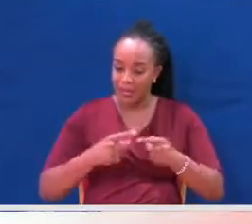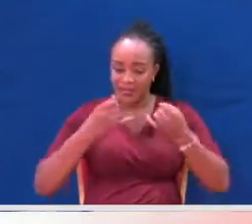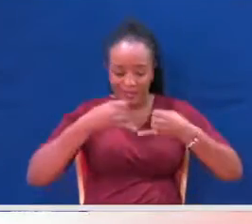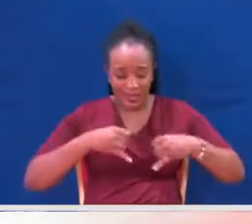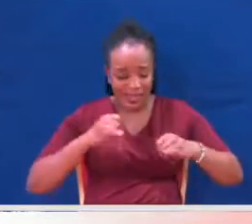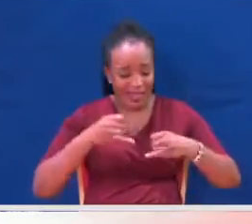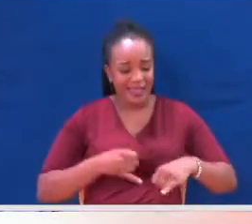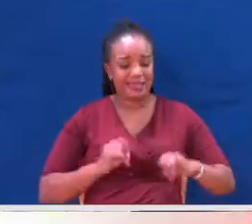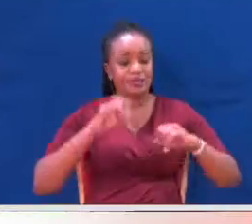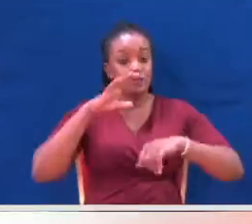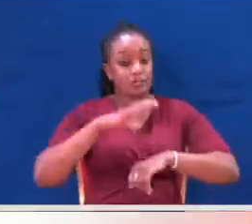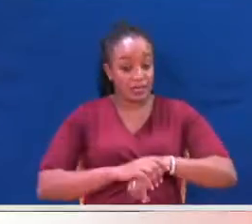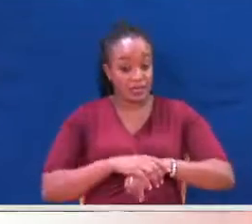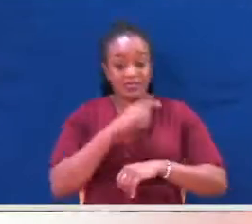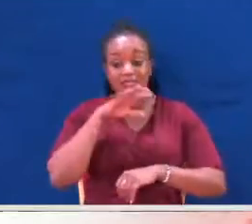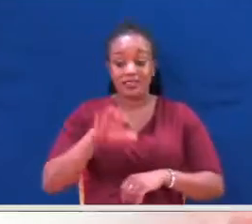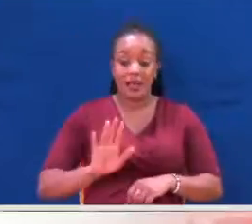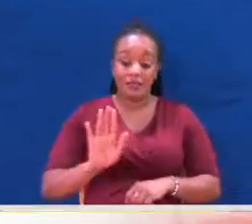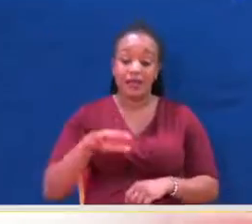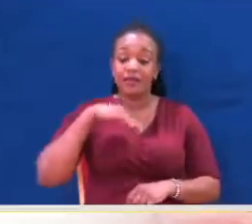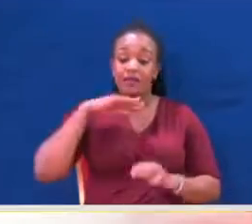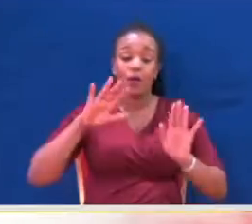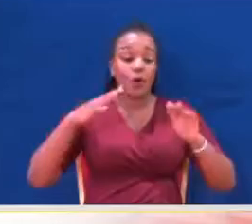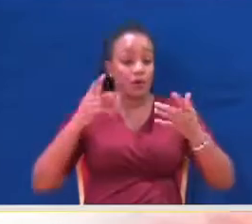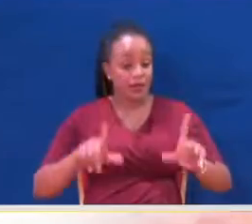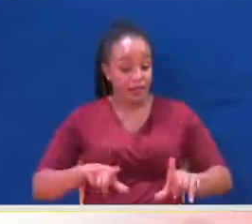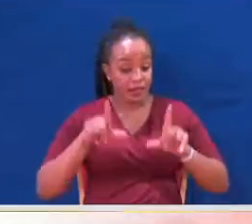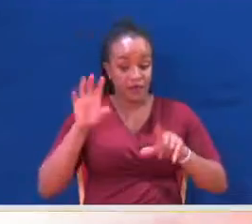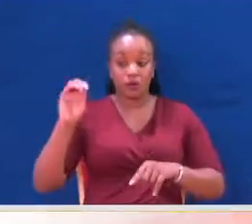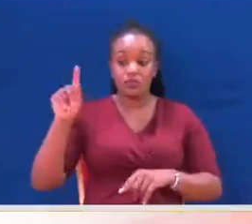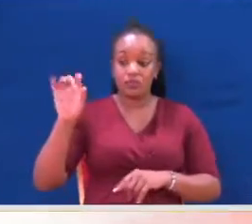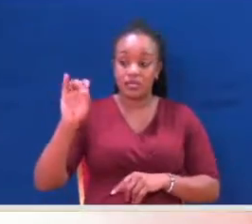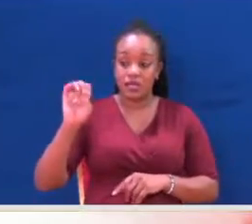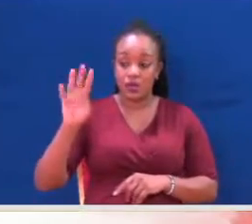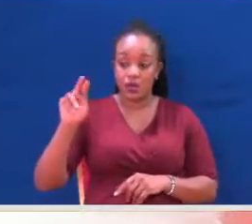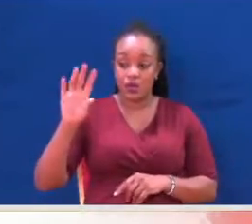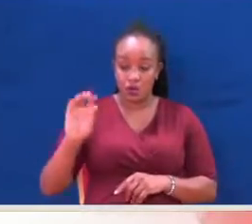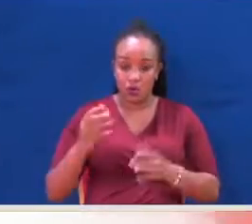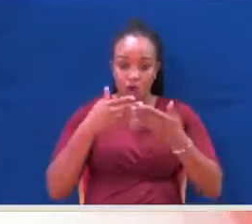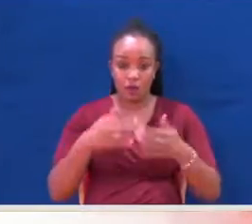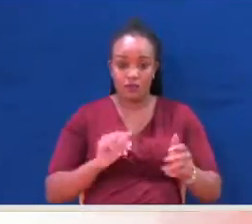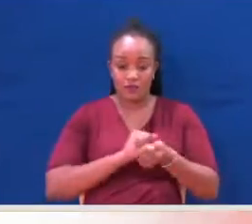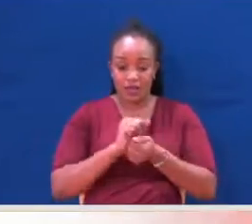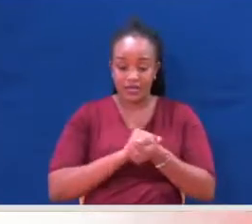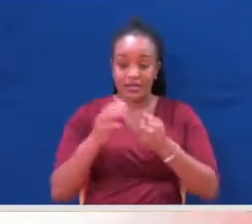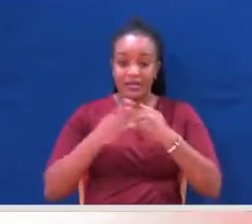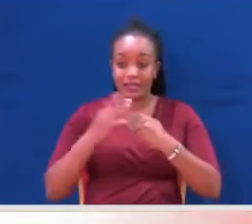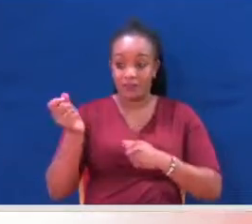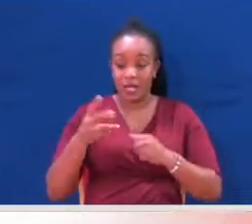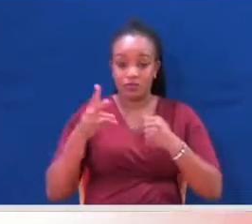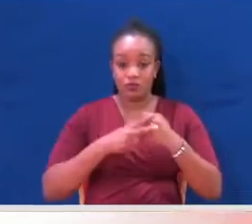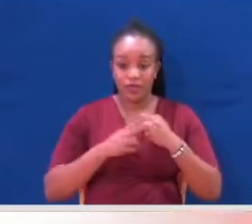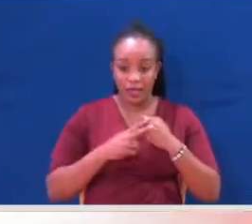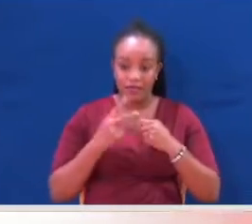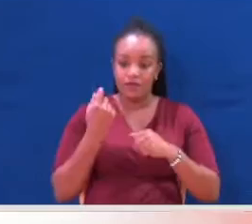dead or alive have hit a snag. Otieno is said to have gone missing on Friday, 9th July, few minutes after leaving the